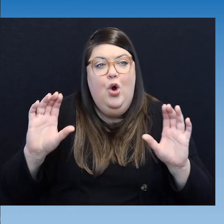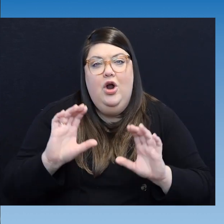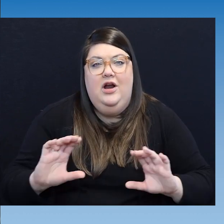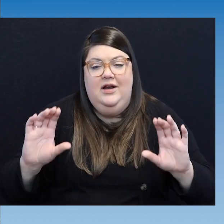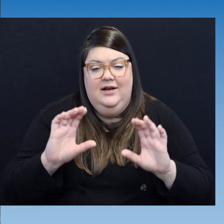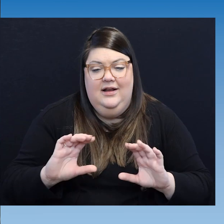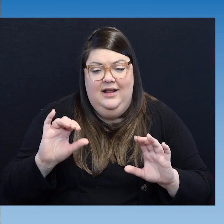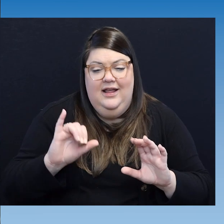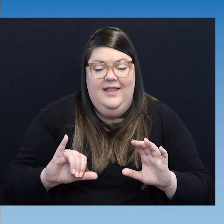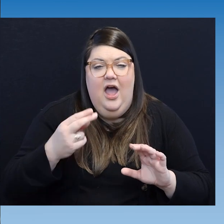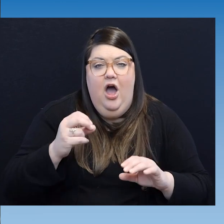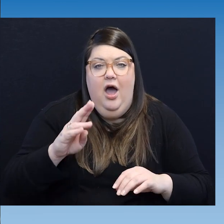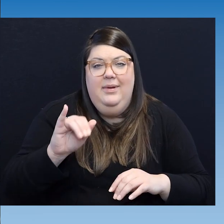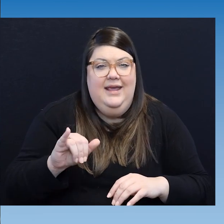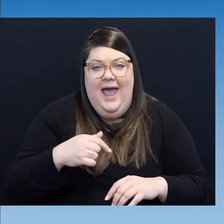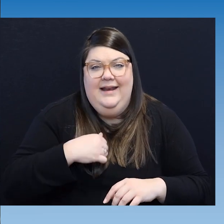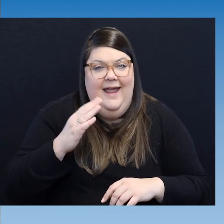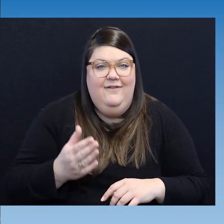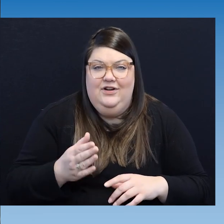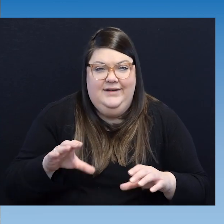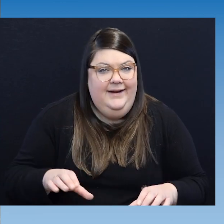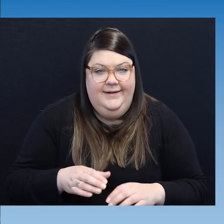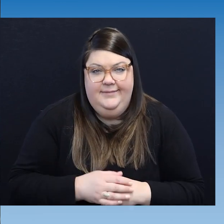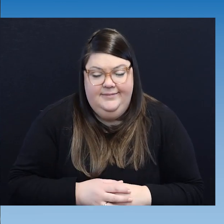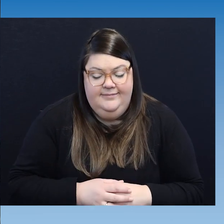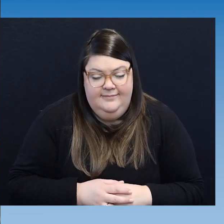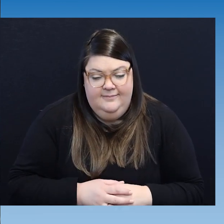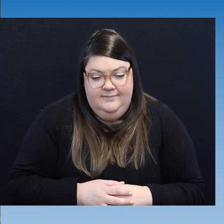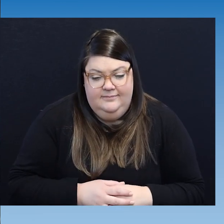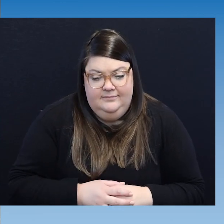explored that hobby that I never got around to.